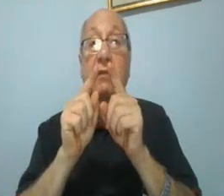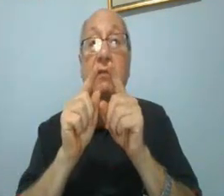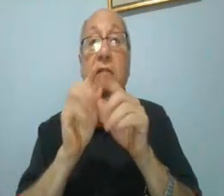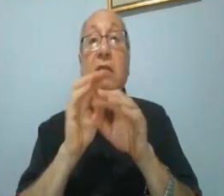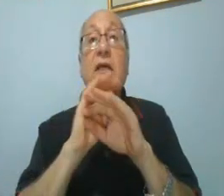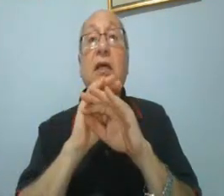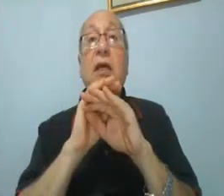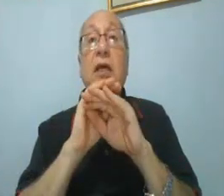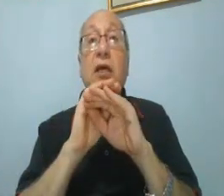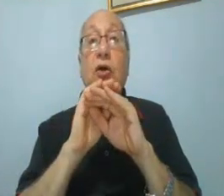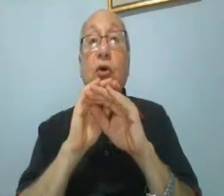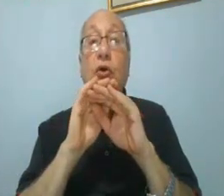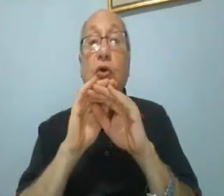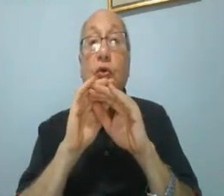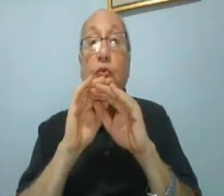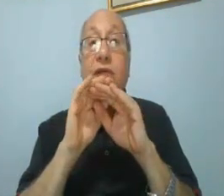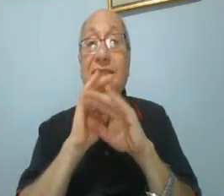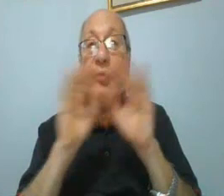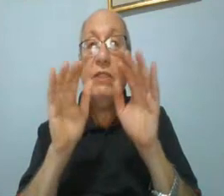and